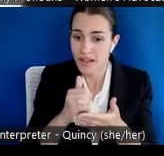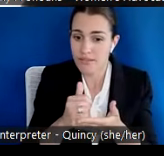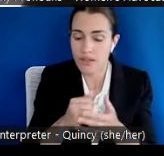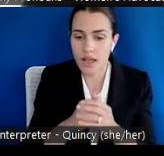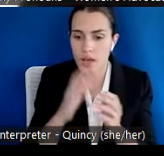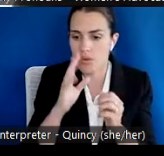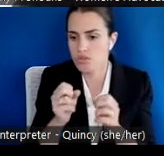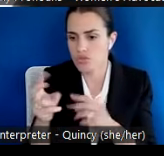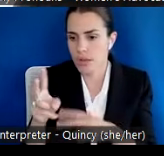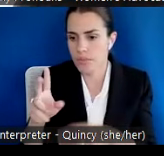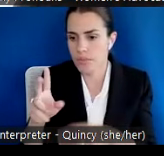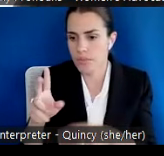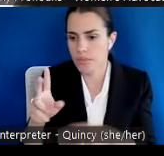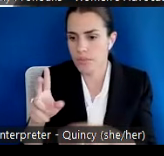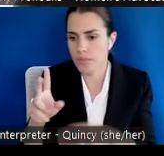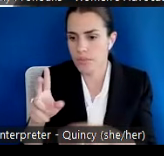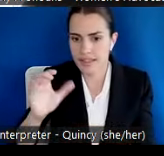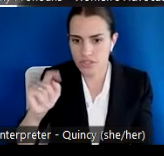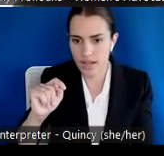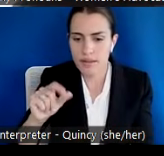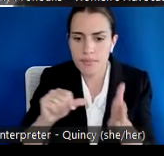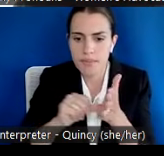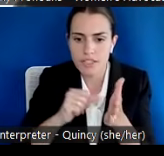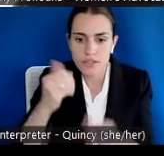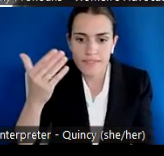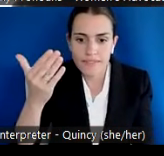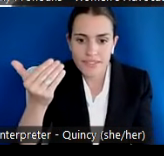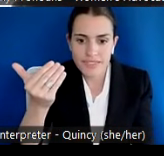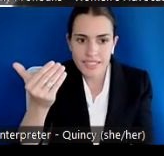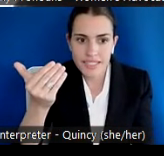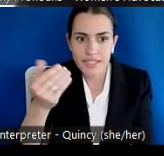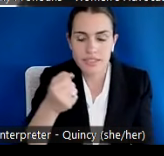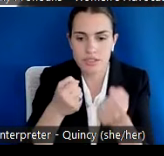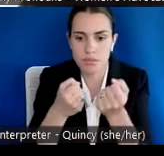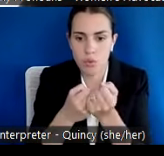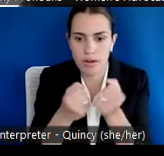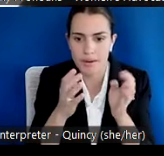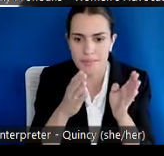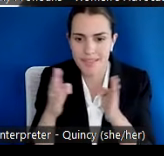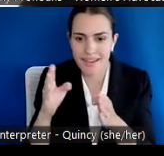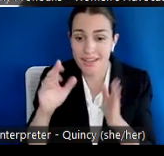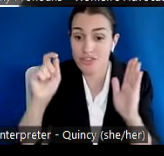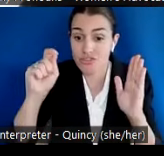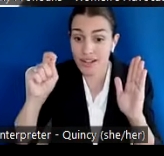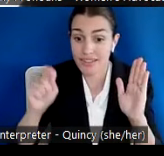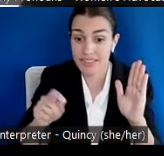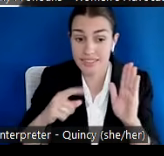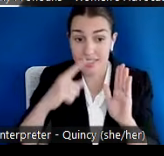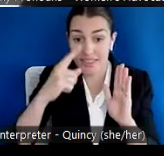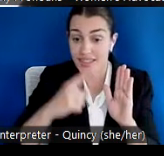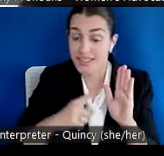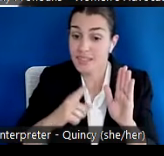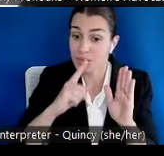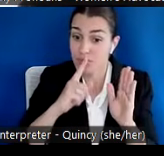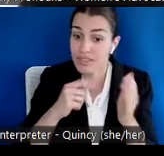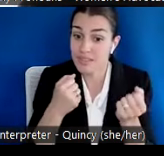chat. It's on page 15 of this link is the support planning checklist. So this can be really supportive of like, these are